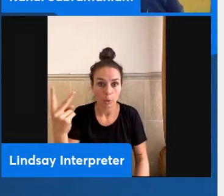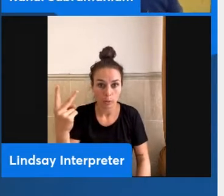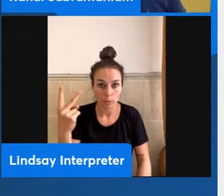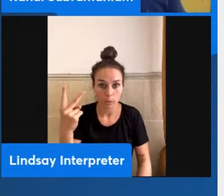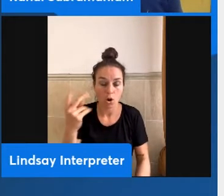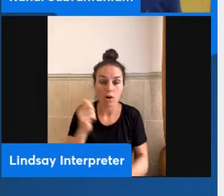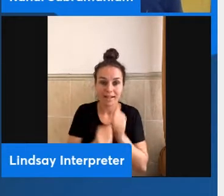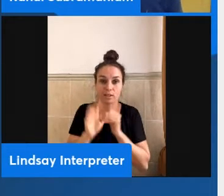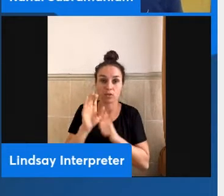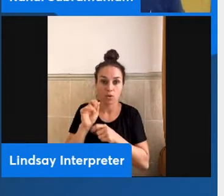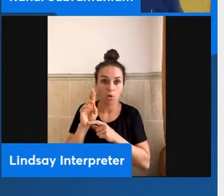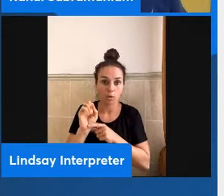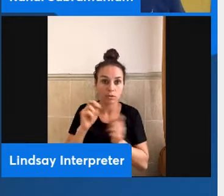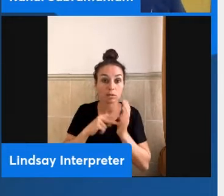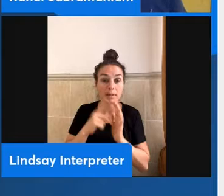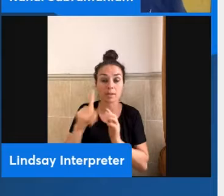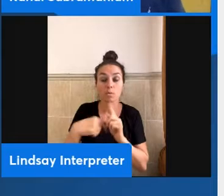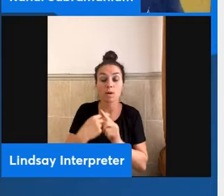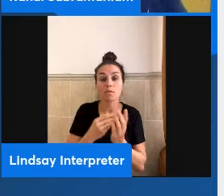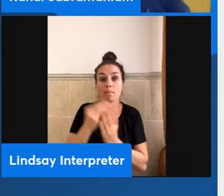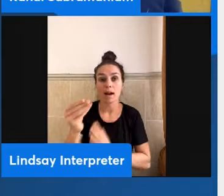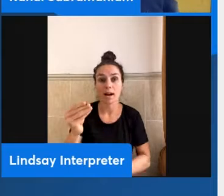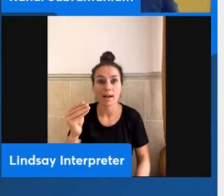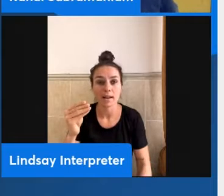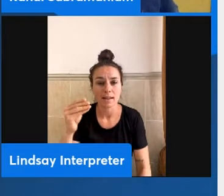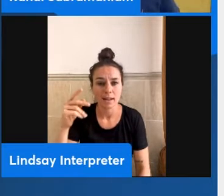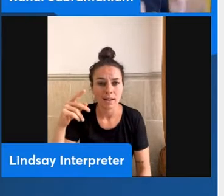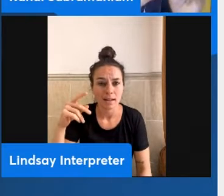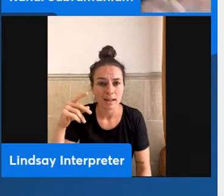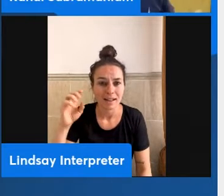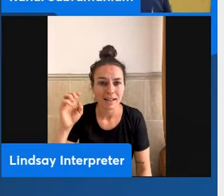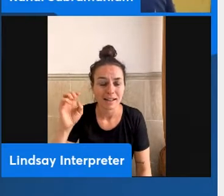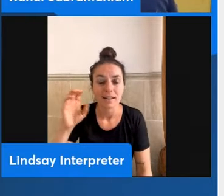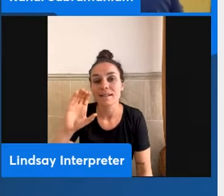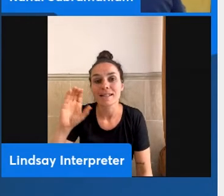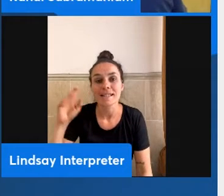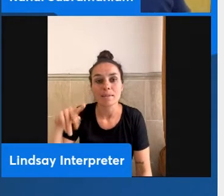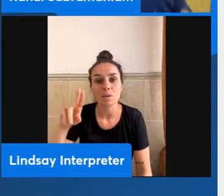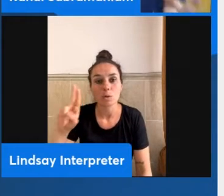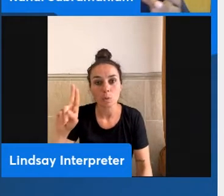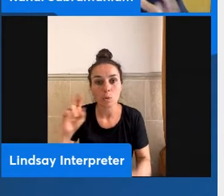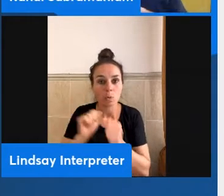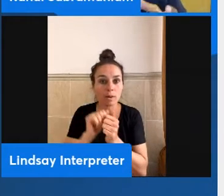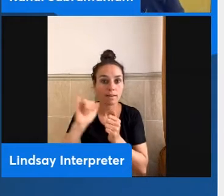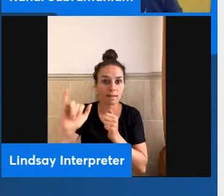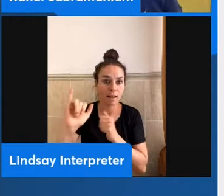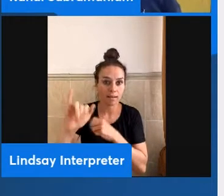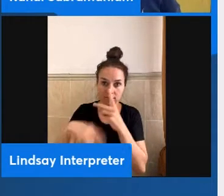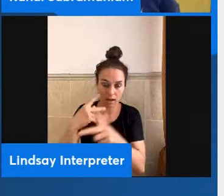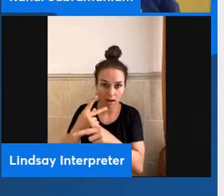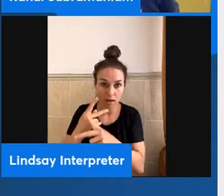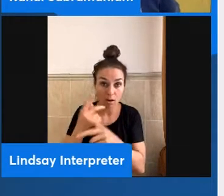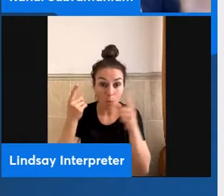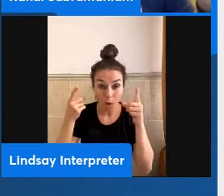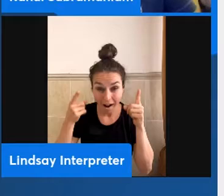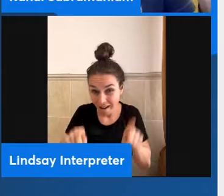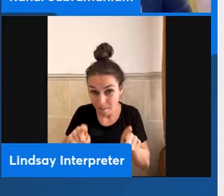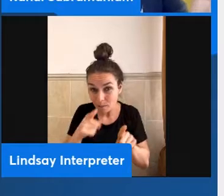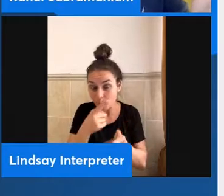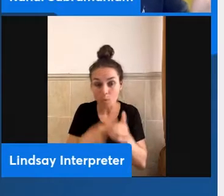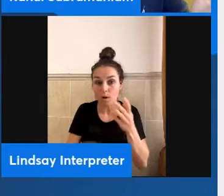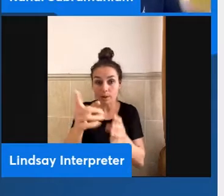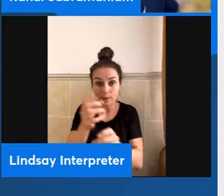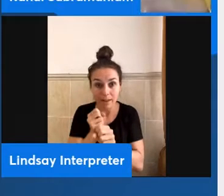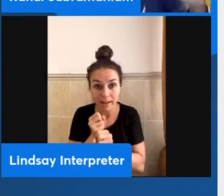core. So when you buy a vCPU or when you reserve a vCPU on x86 architecture, what you're effectively getting is